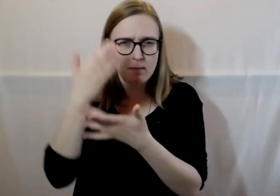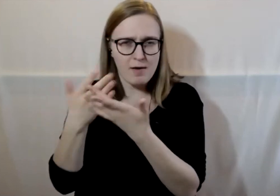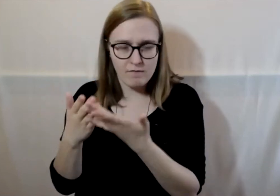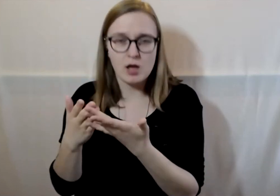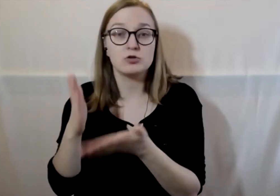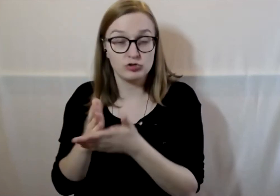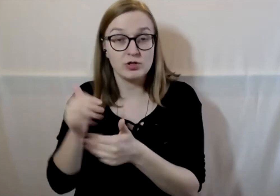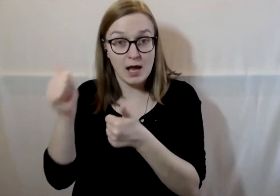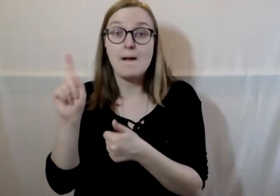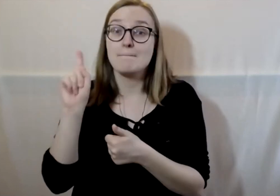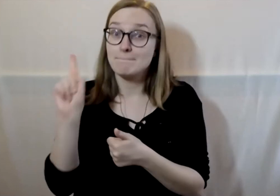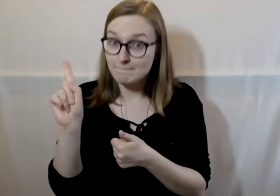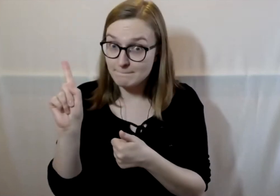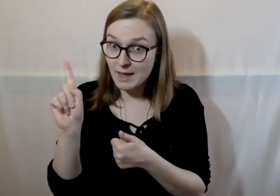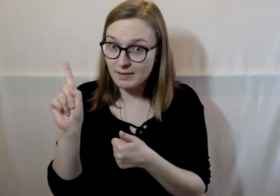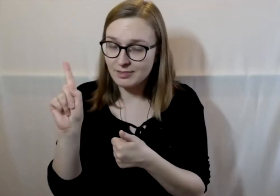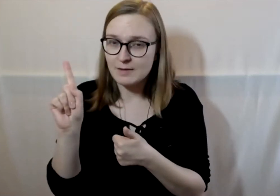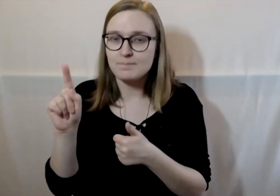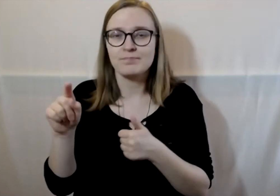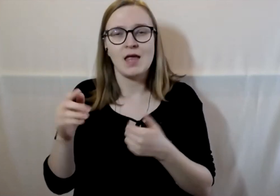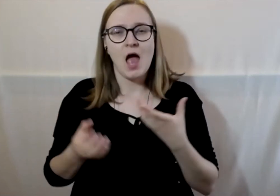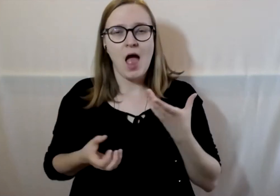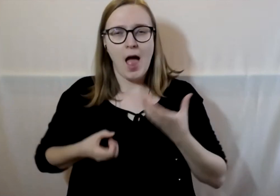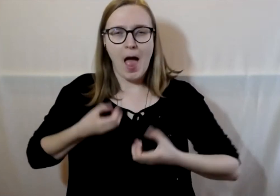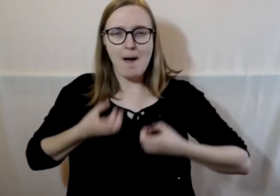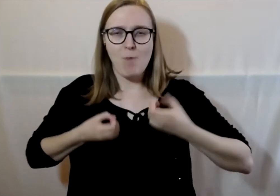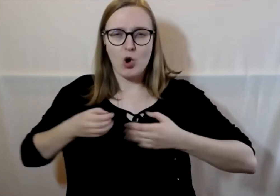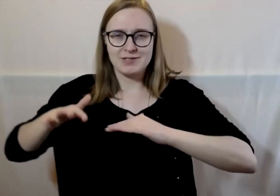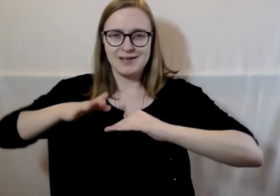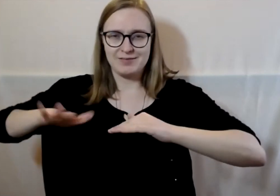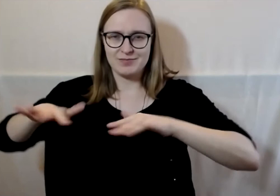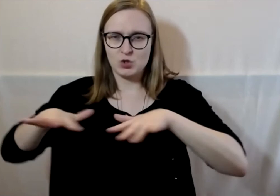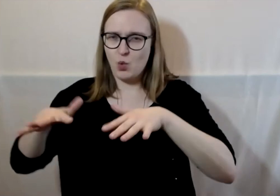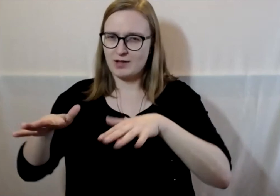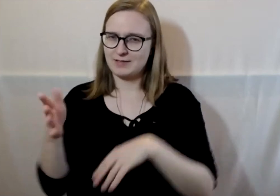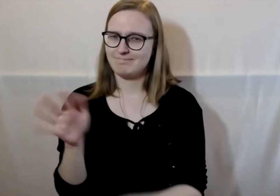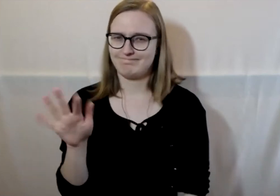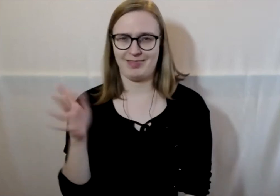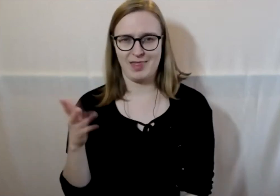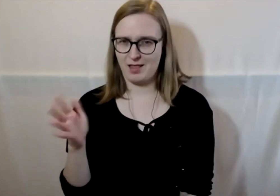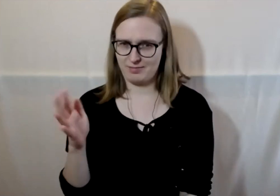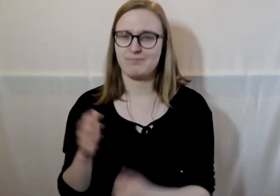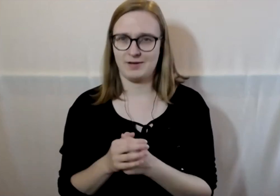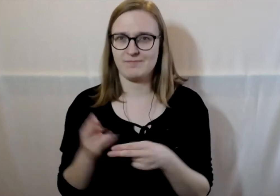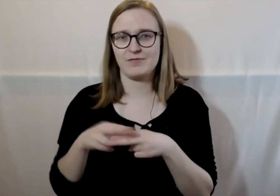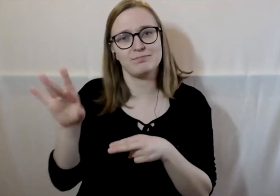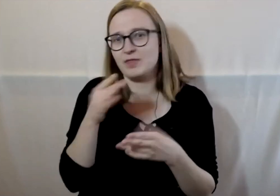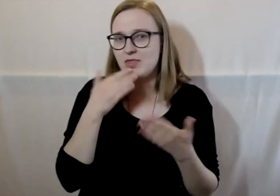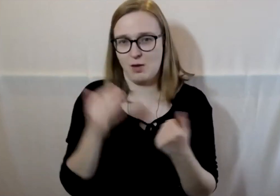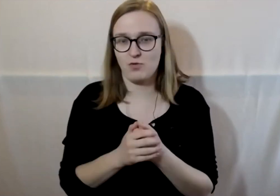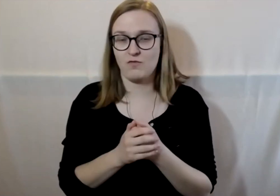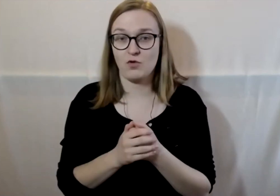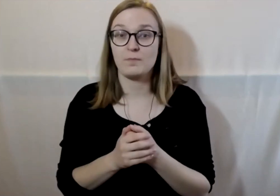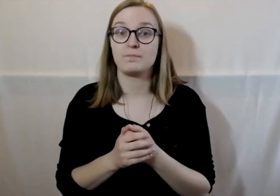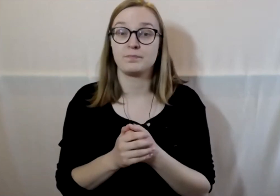but emotional sphere is very, very, very lacking. So we have good school